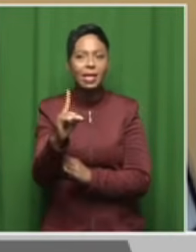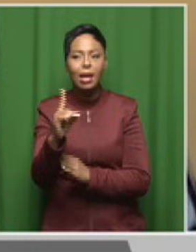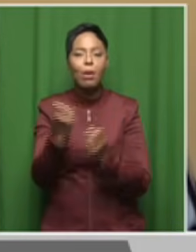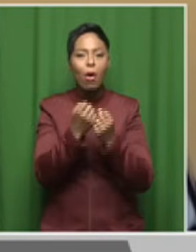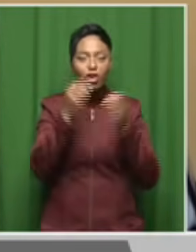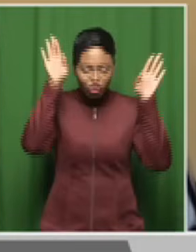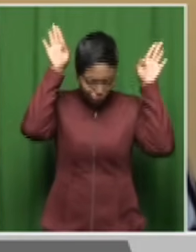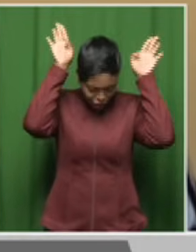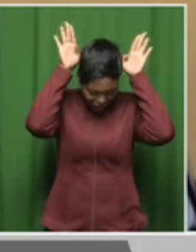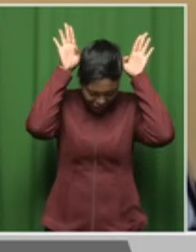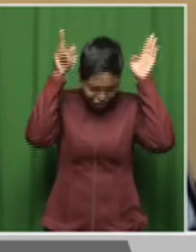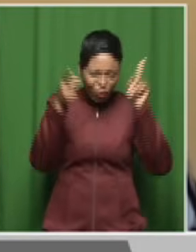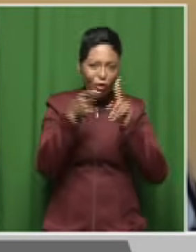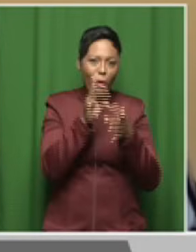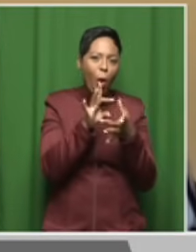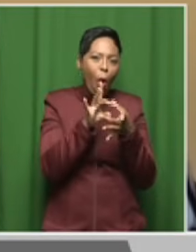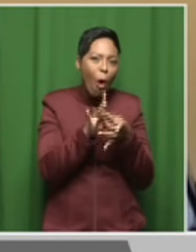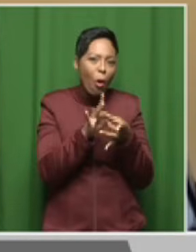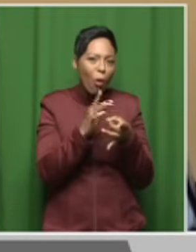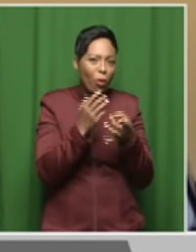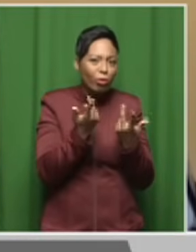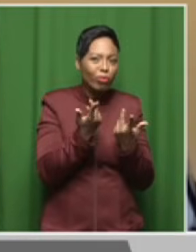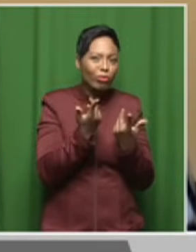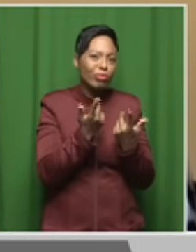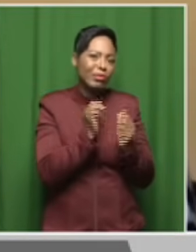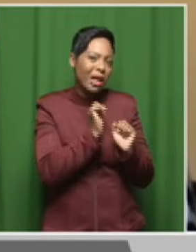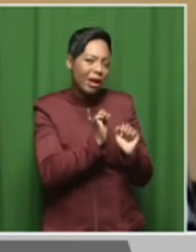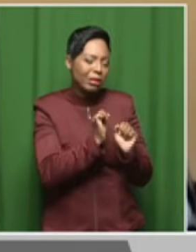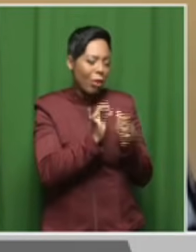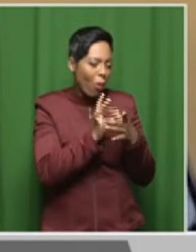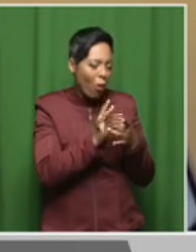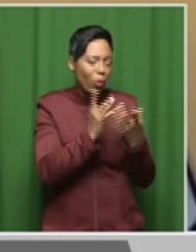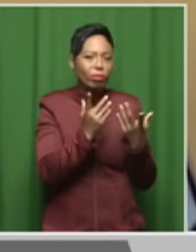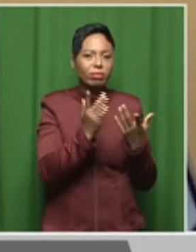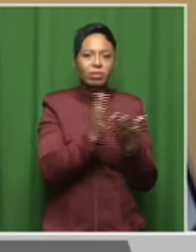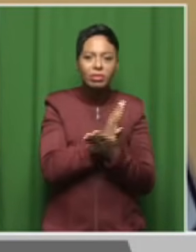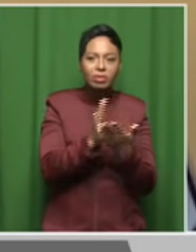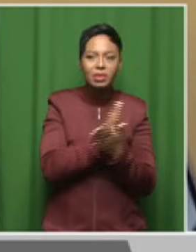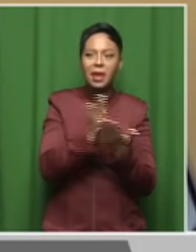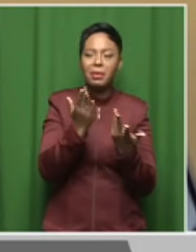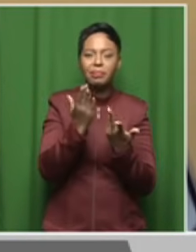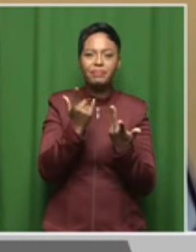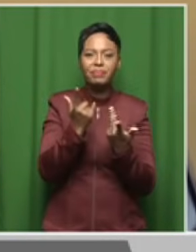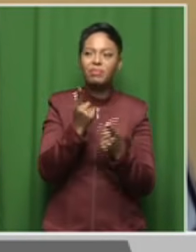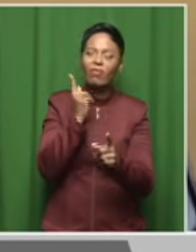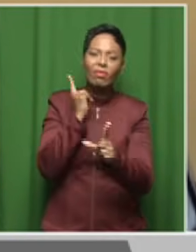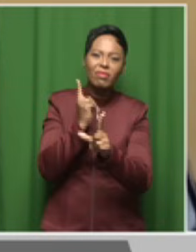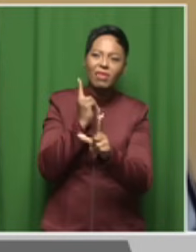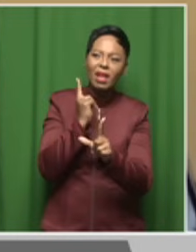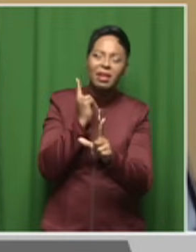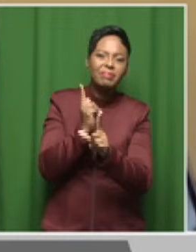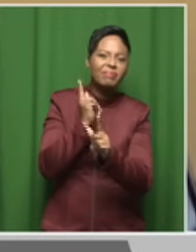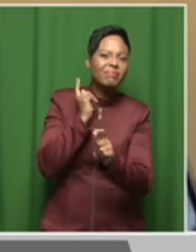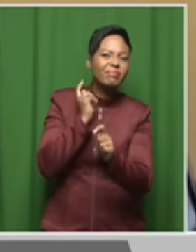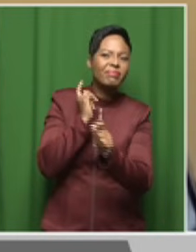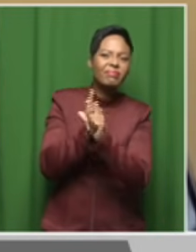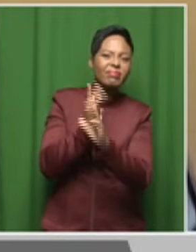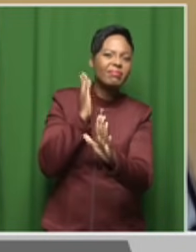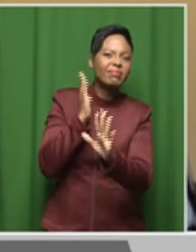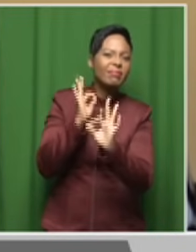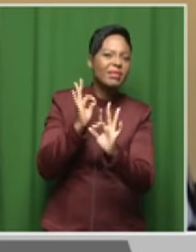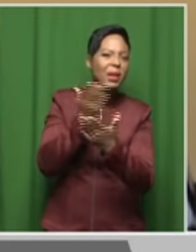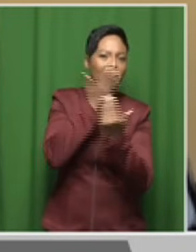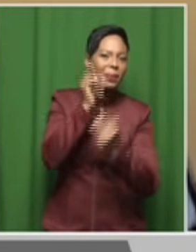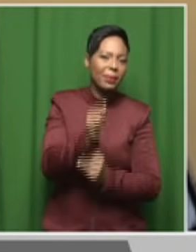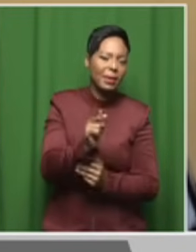from hastily erected shacks or informal structures on plots, and they are under-resourced also in terms